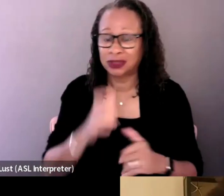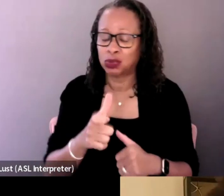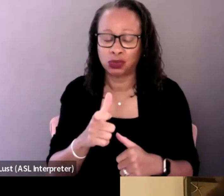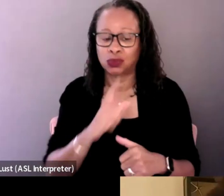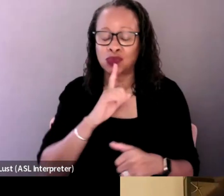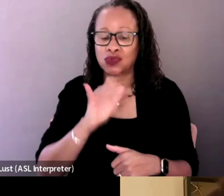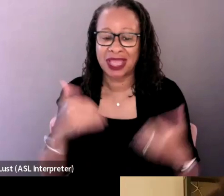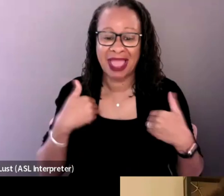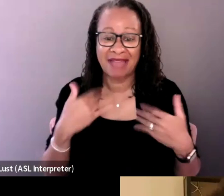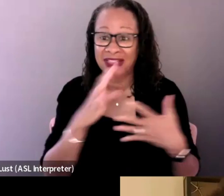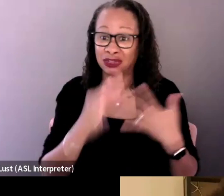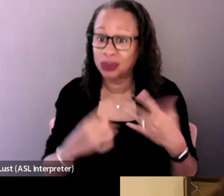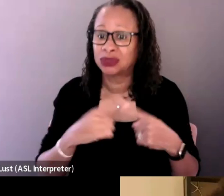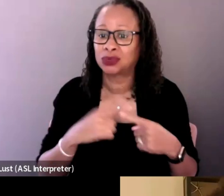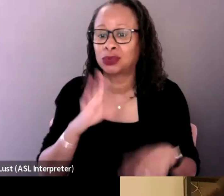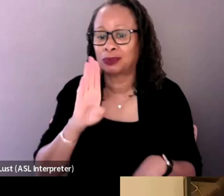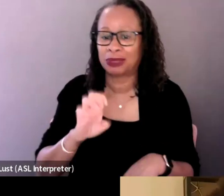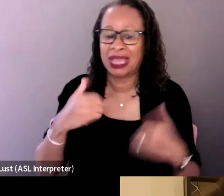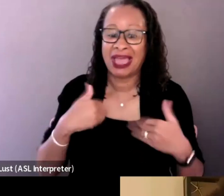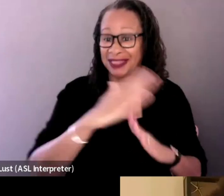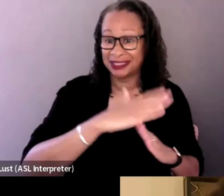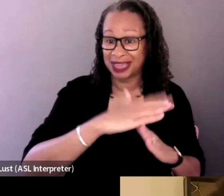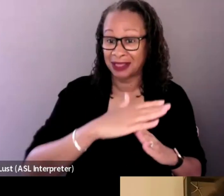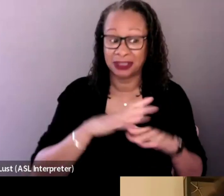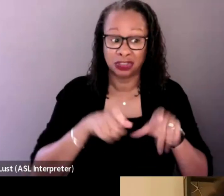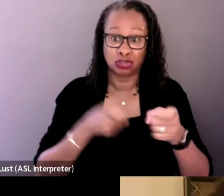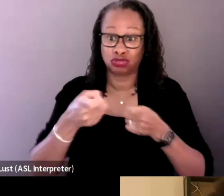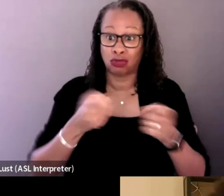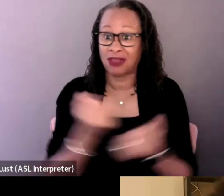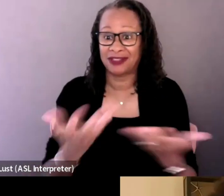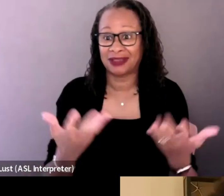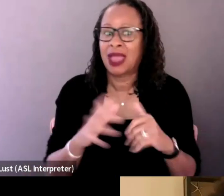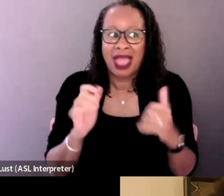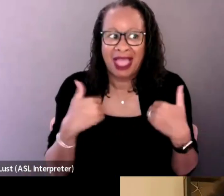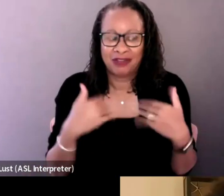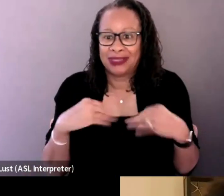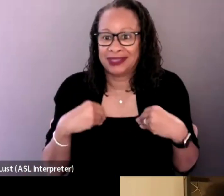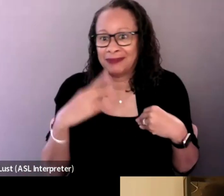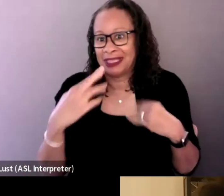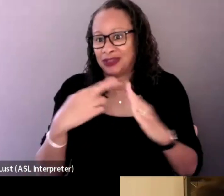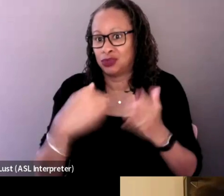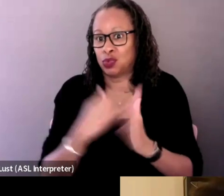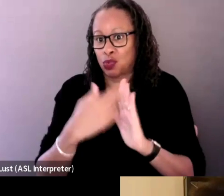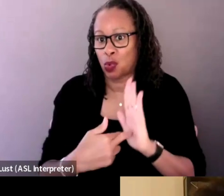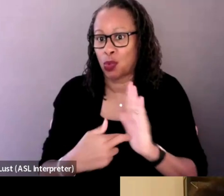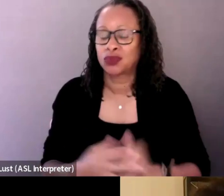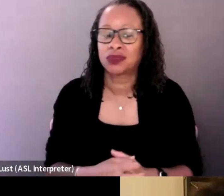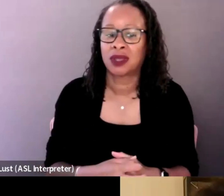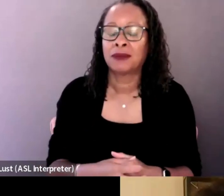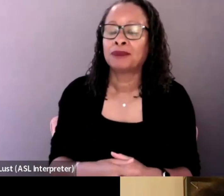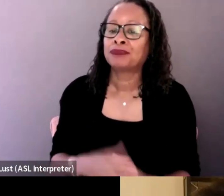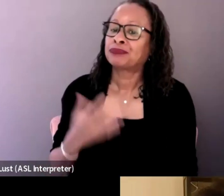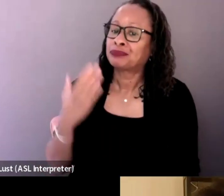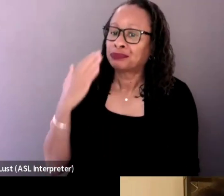who never had the choice to have the Taliban rule them this way. I know that you are a